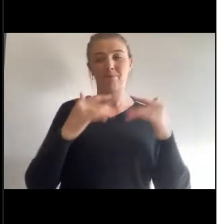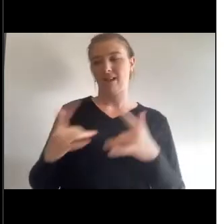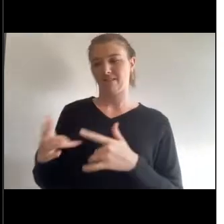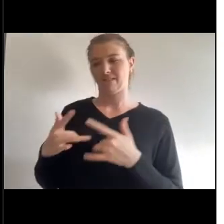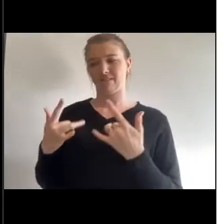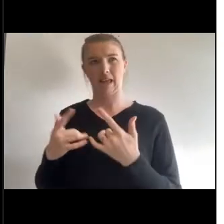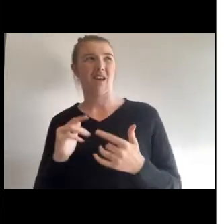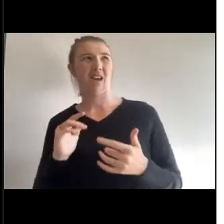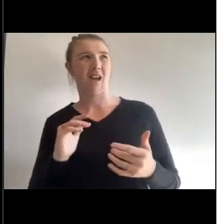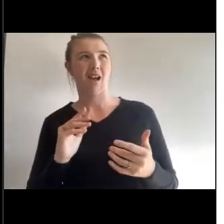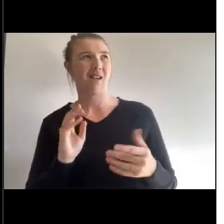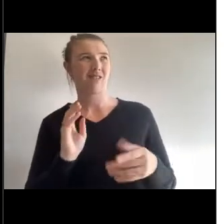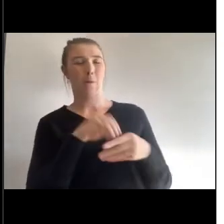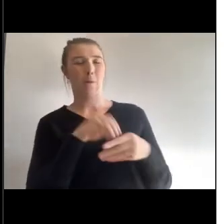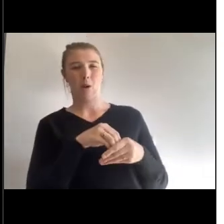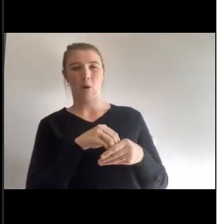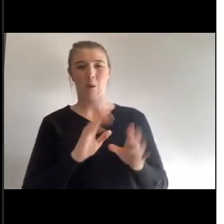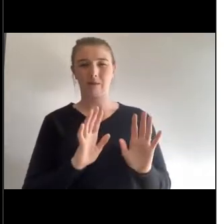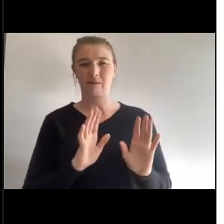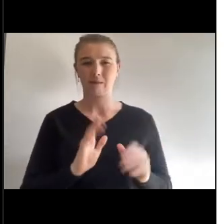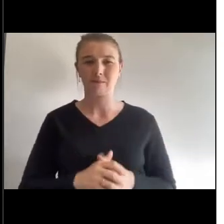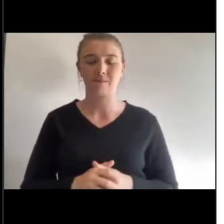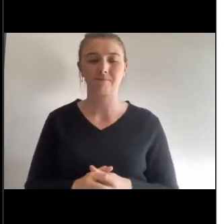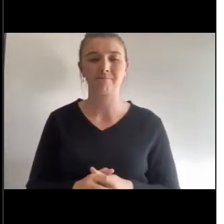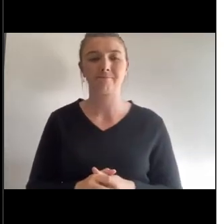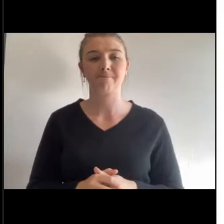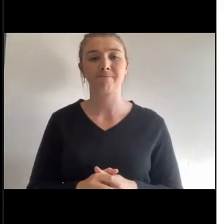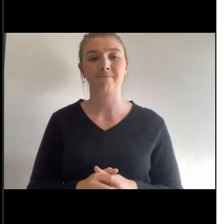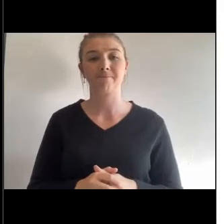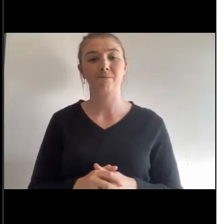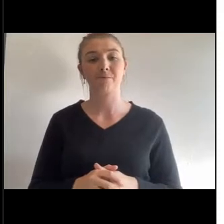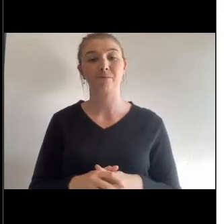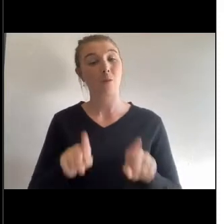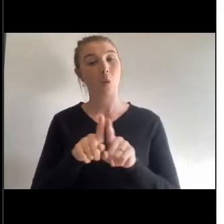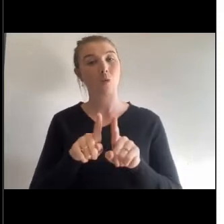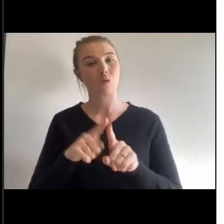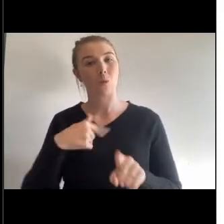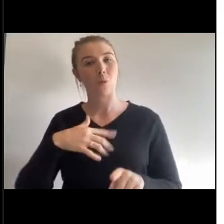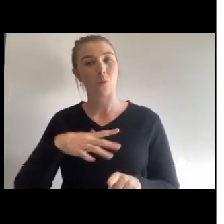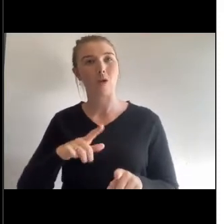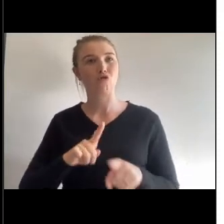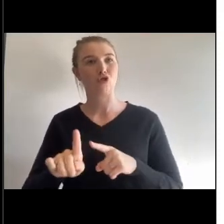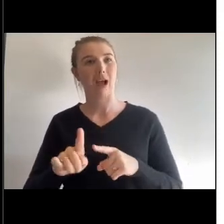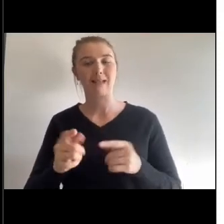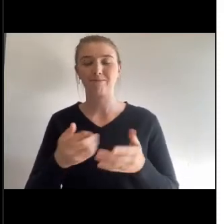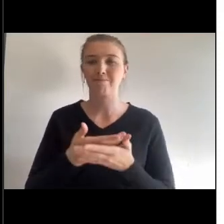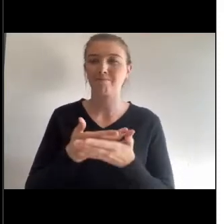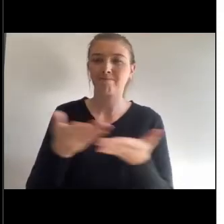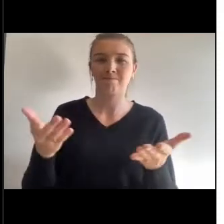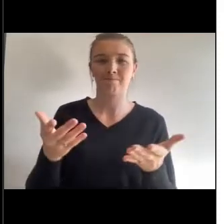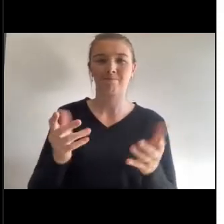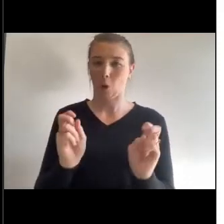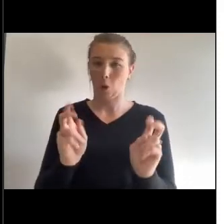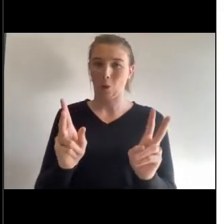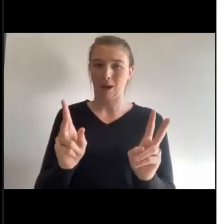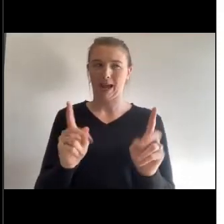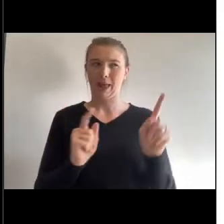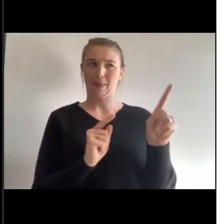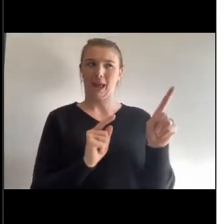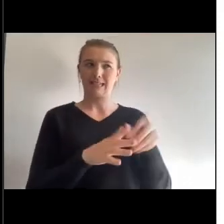also want to share with you on the next slide some more, a more sort of constructive approach, which is to say, well, okay, so if that's the